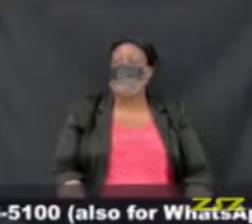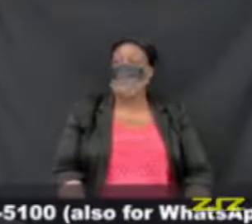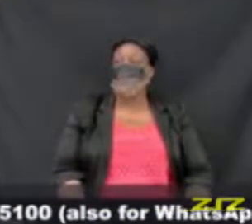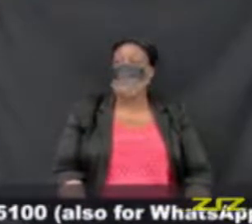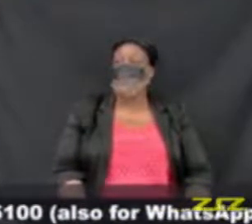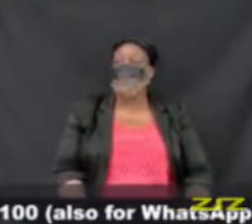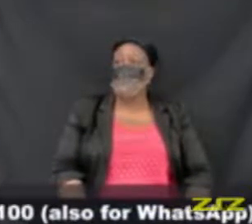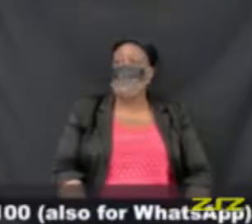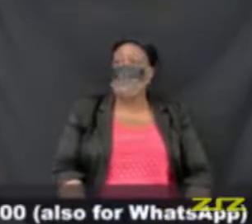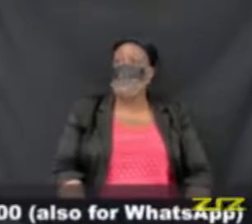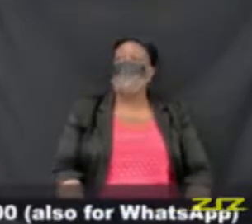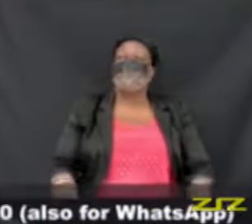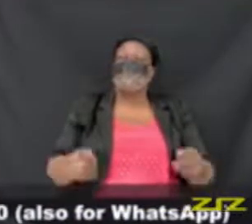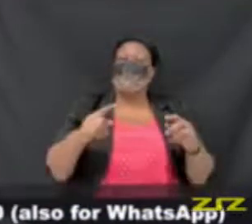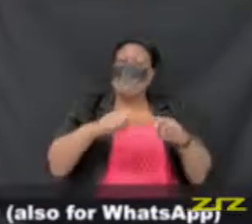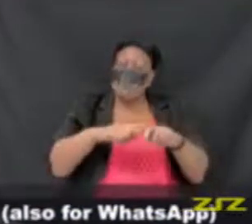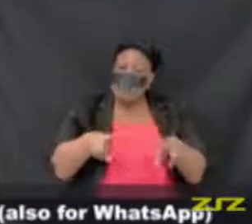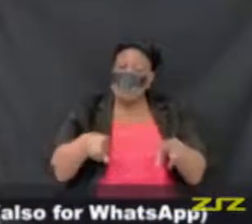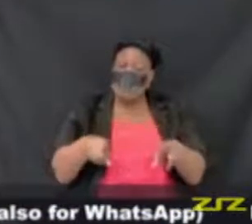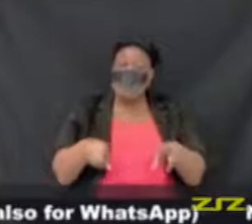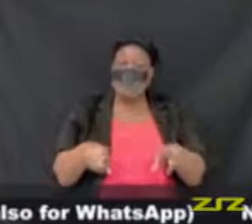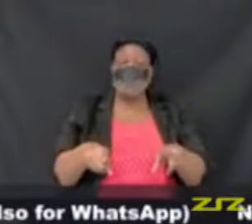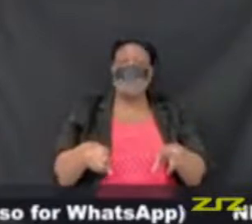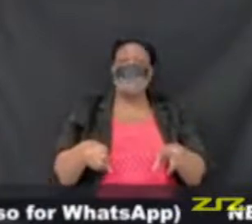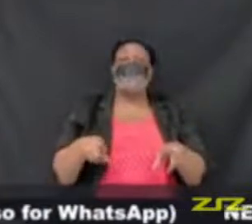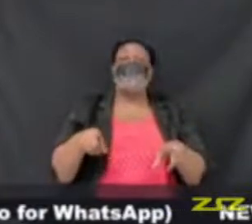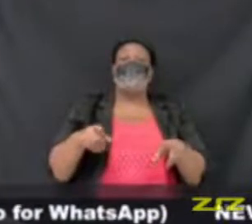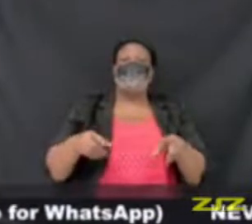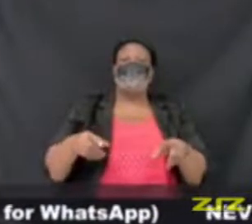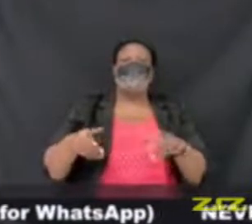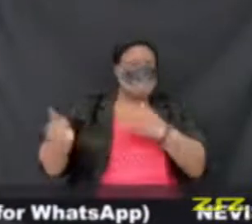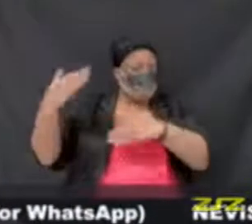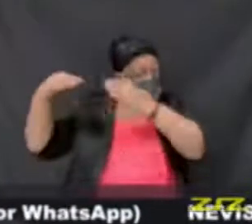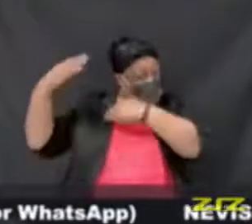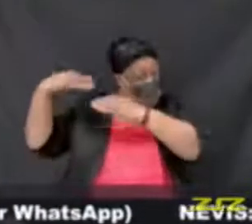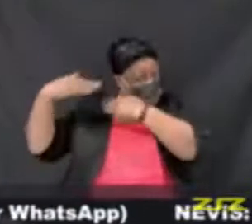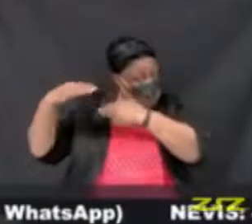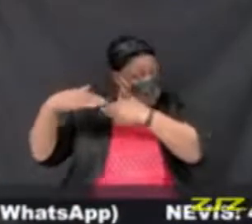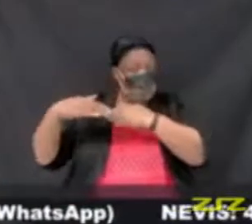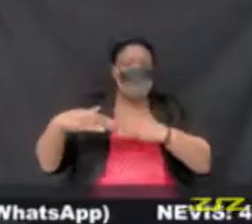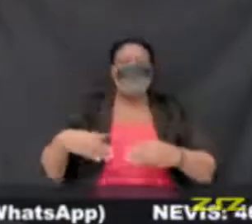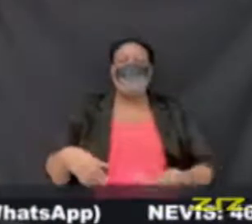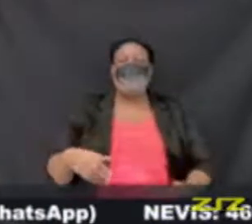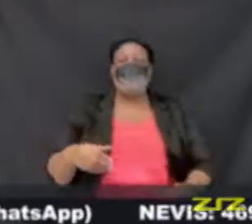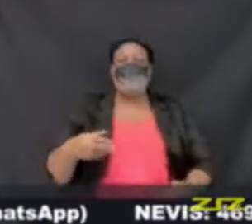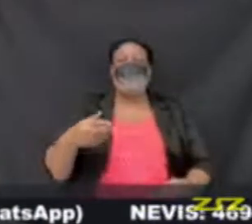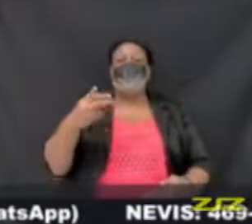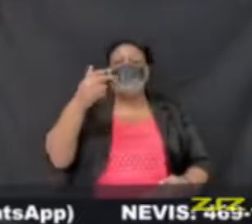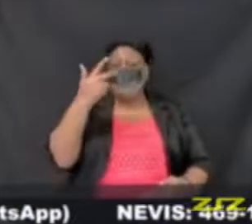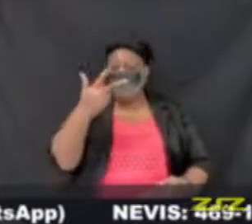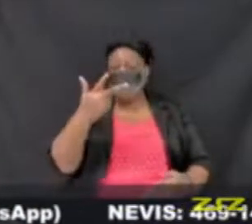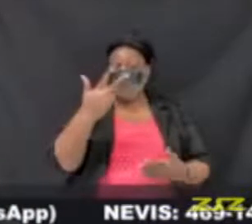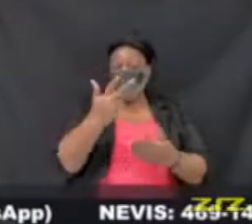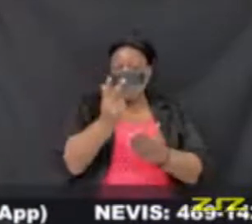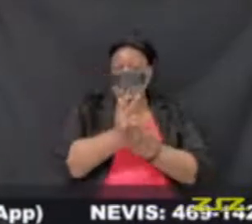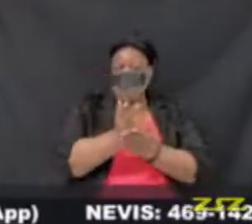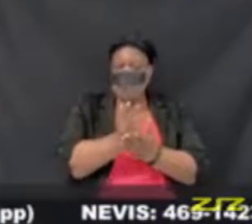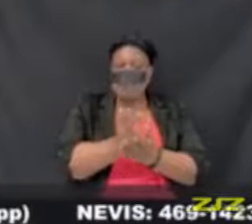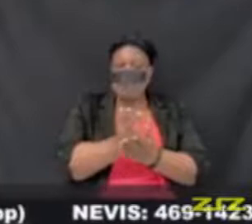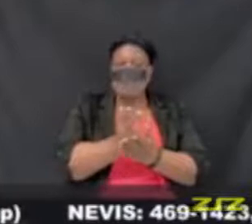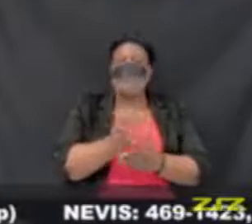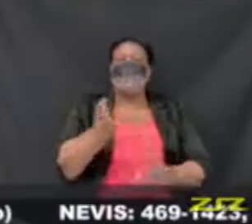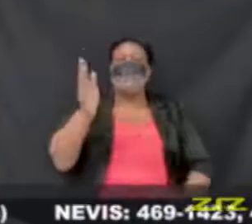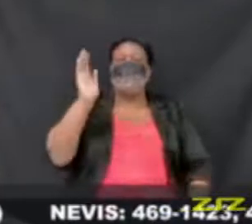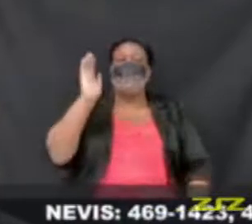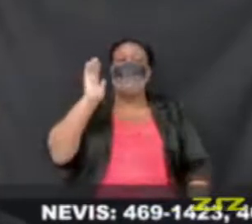should have had approximately 10,000 plus passengers together combined on the ground. But the ships